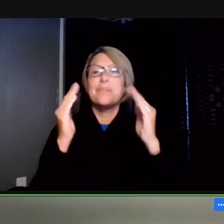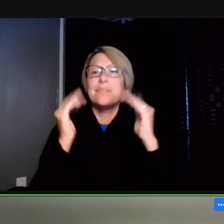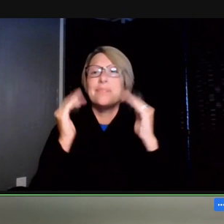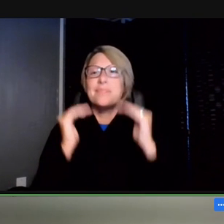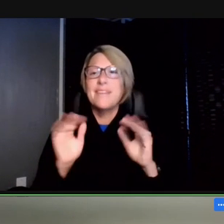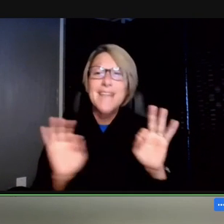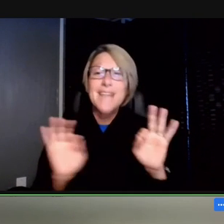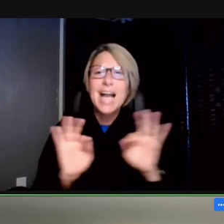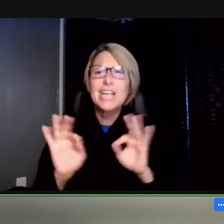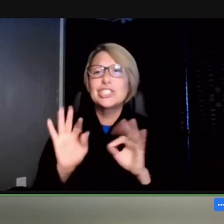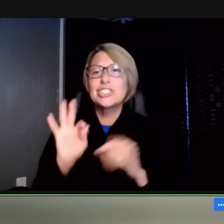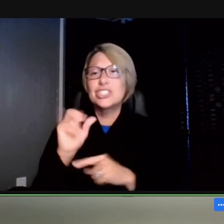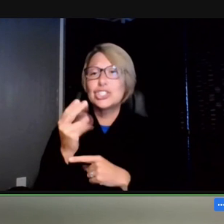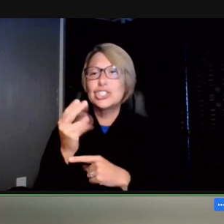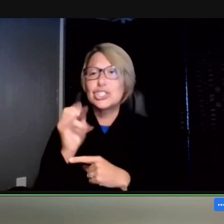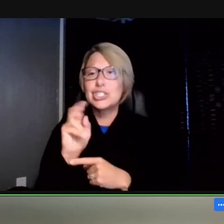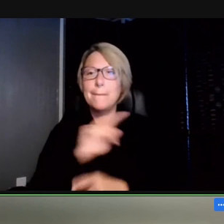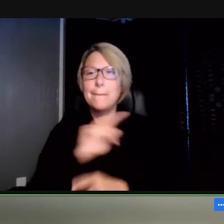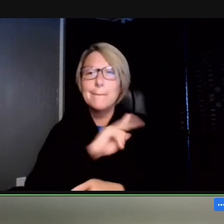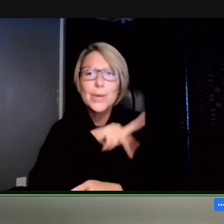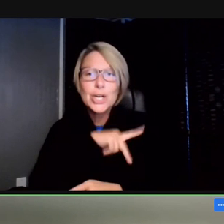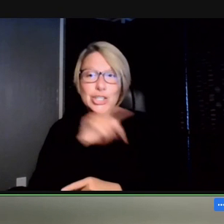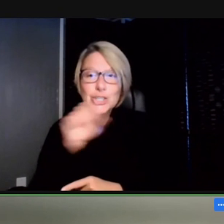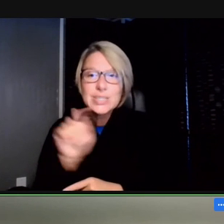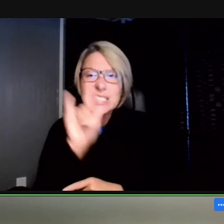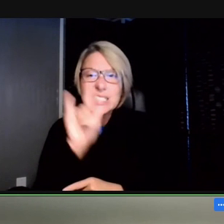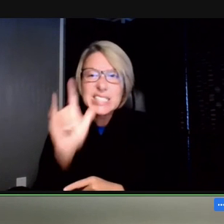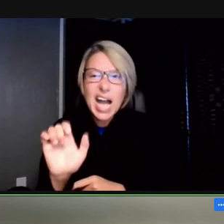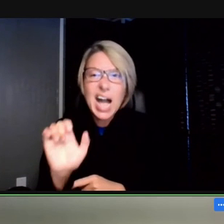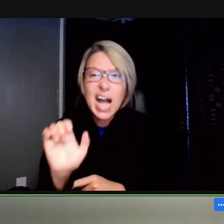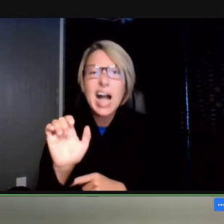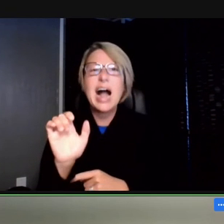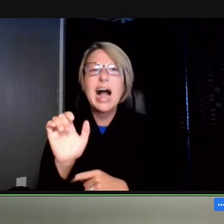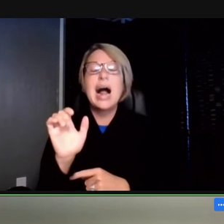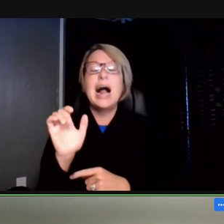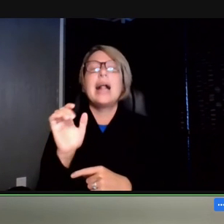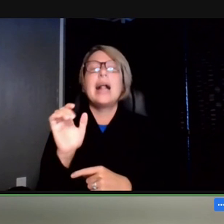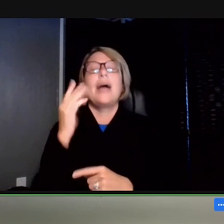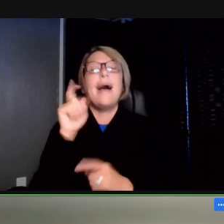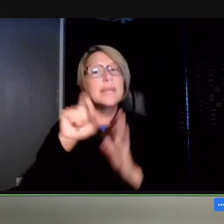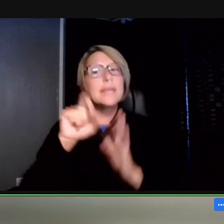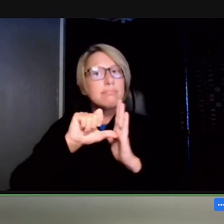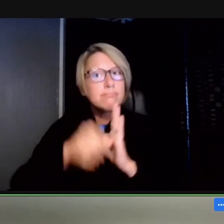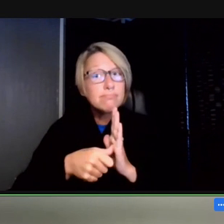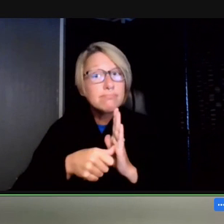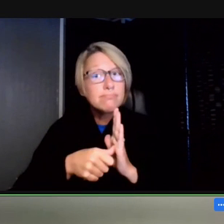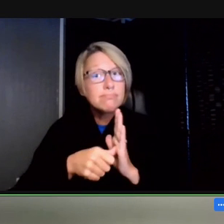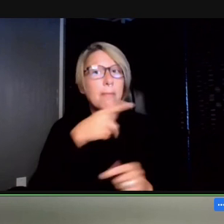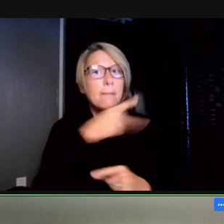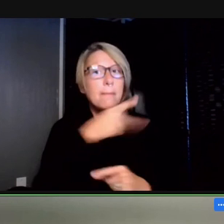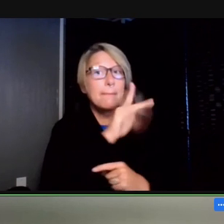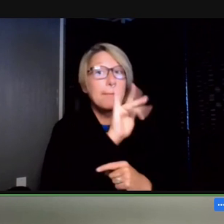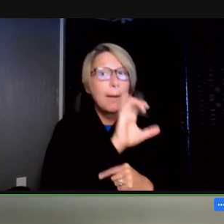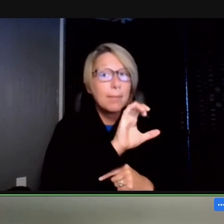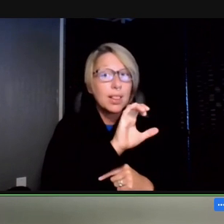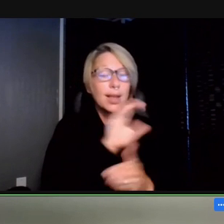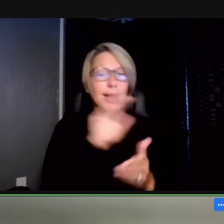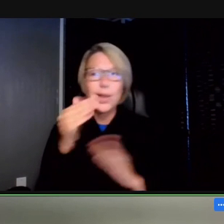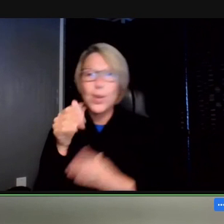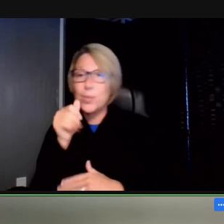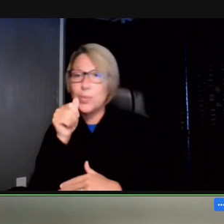personal style. Again, we're reinforcing public versus private. What you can do in a bathroom. I had one